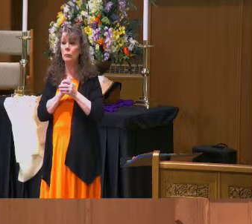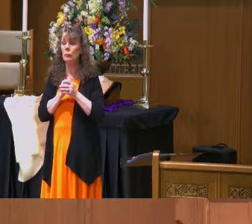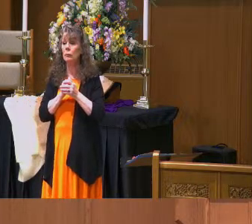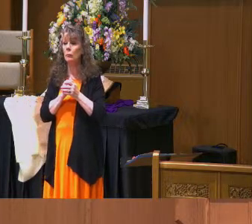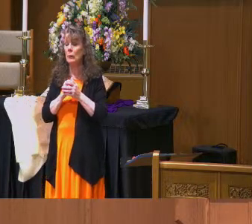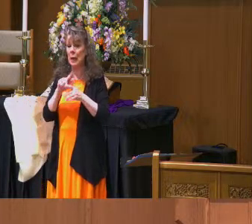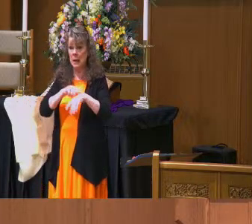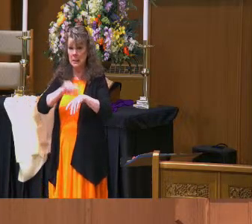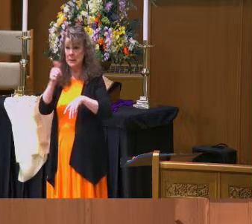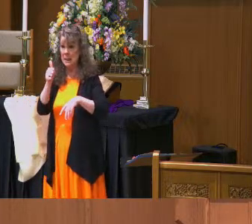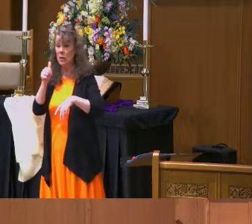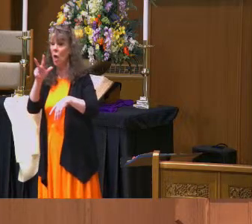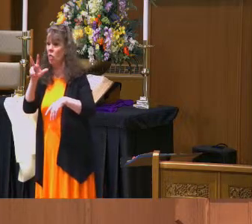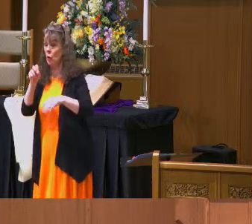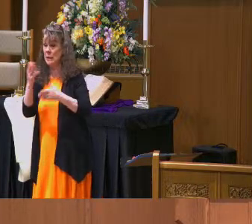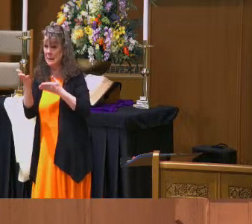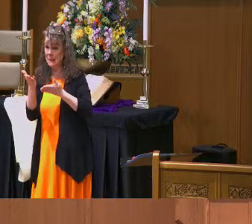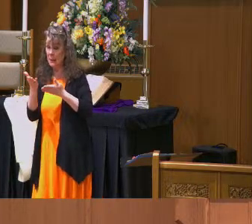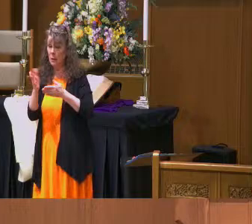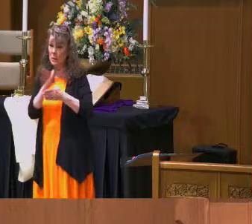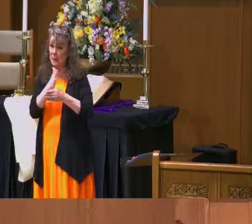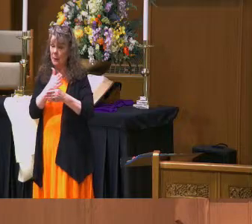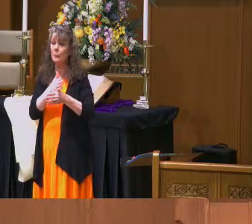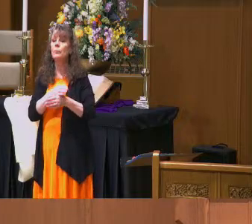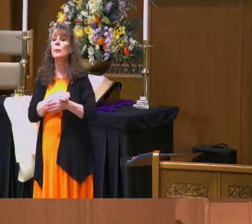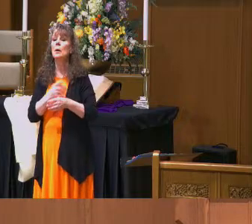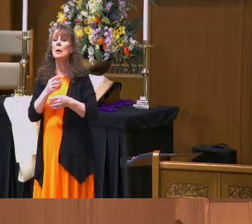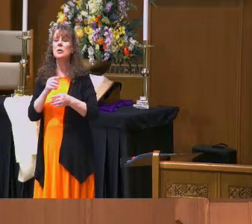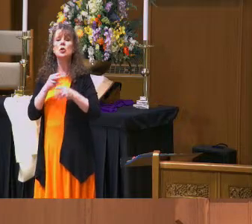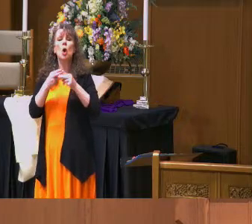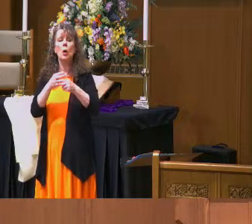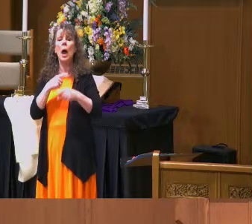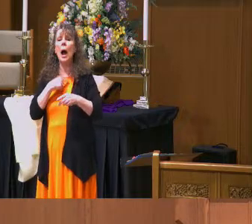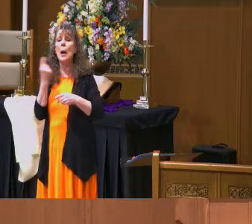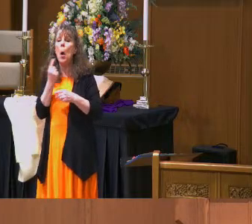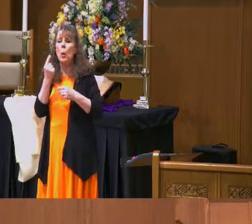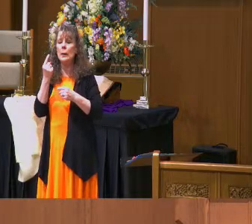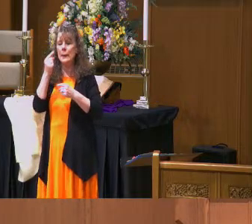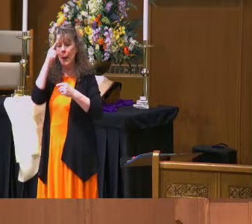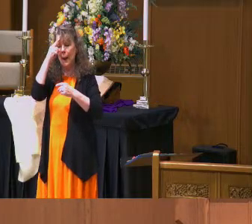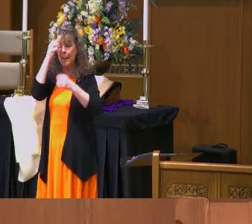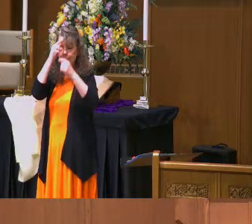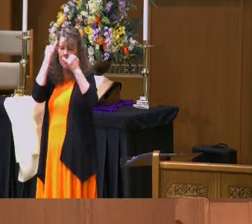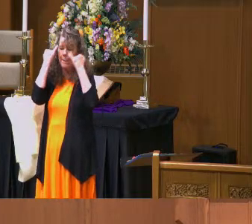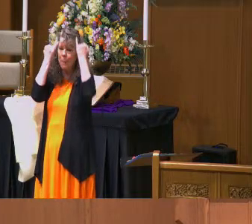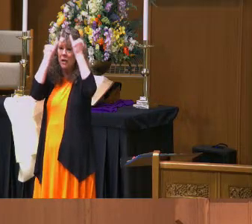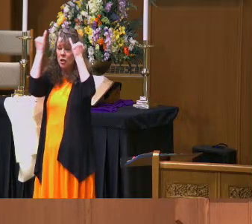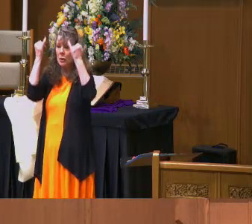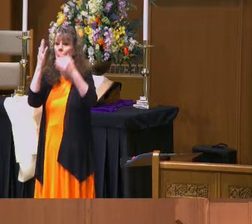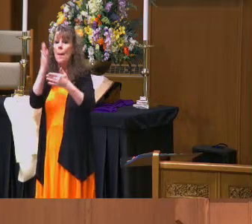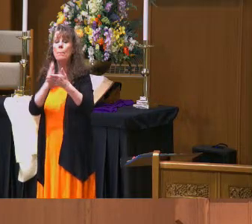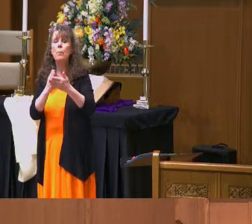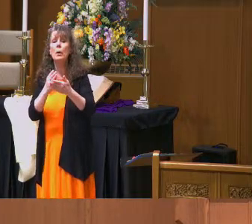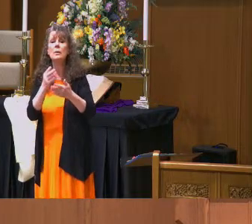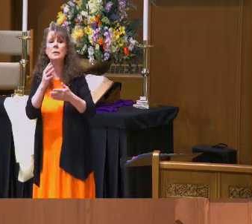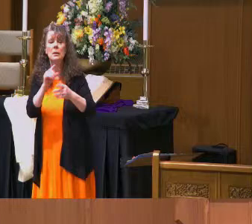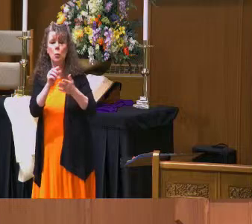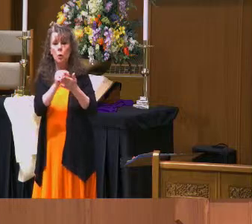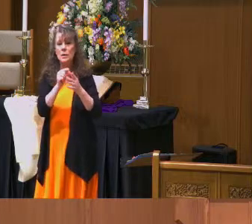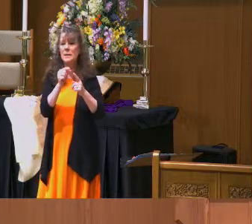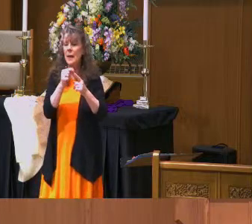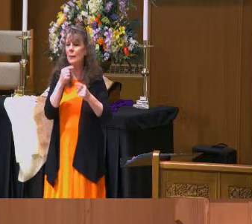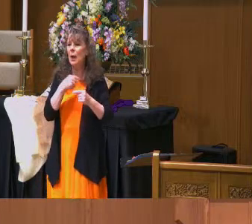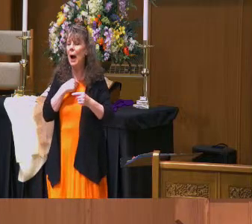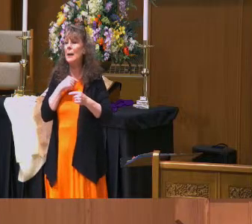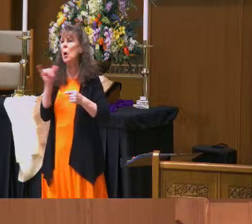at 10:30, we're going to sing it called I Can Only Imagine. And part of the lyrics say this: I can only imagine what it will